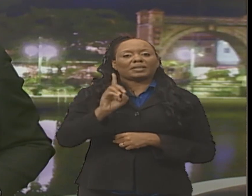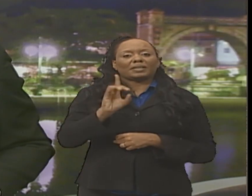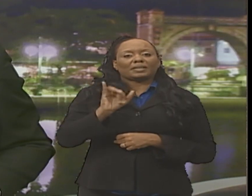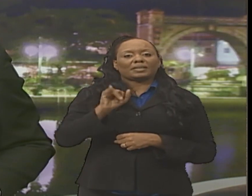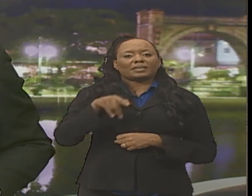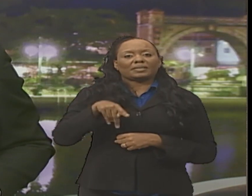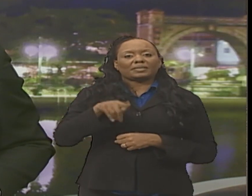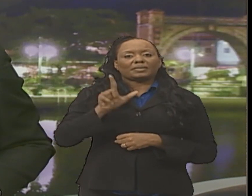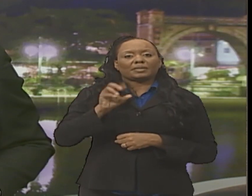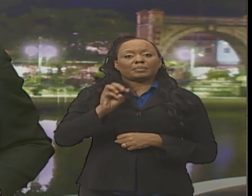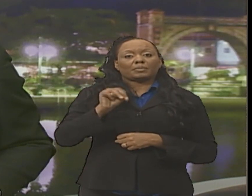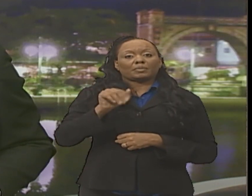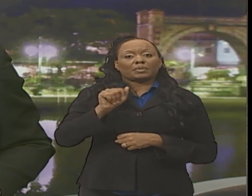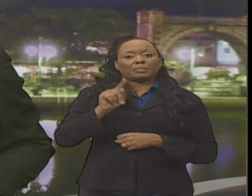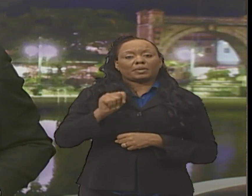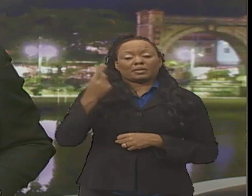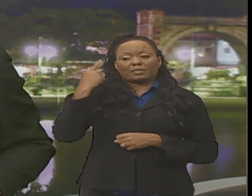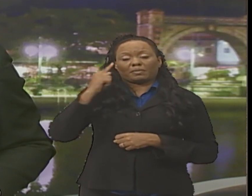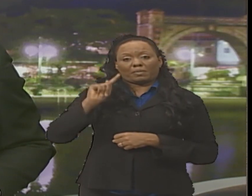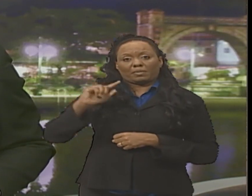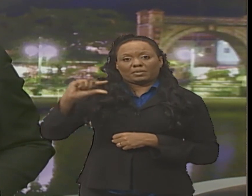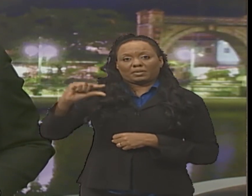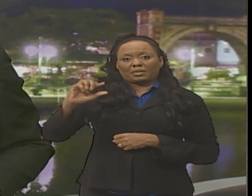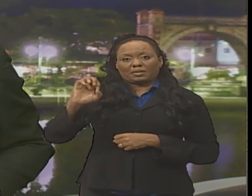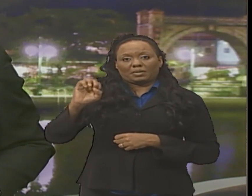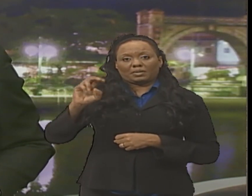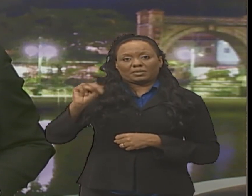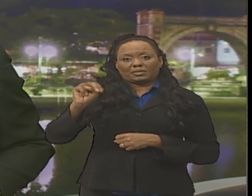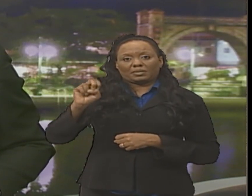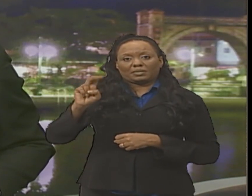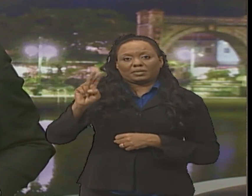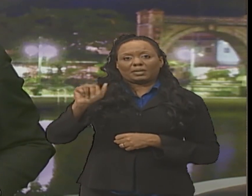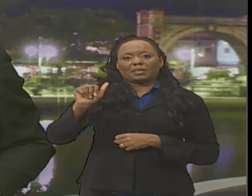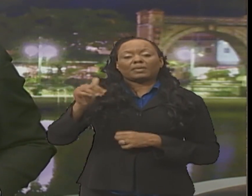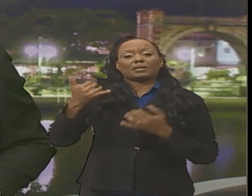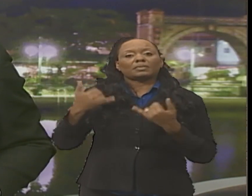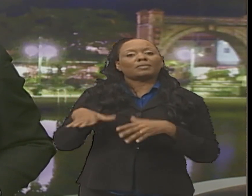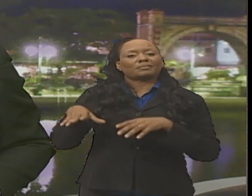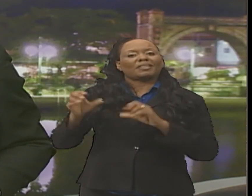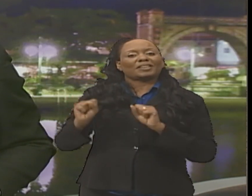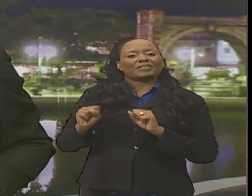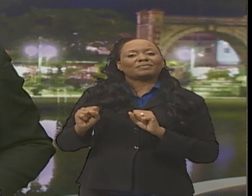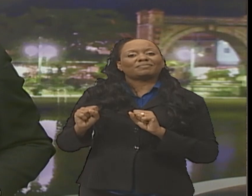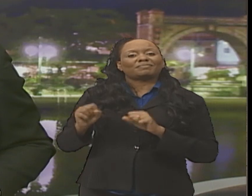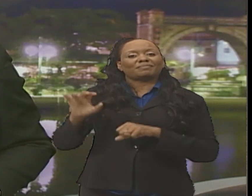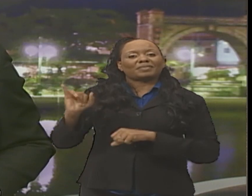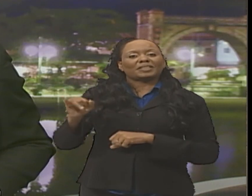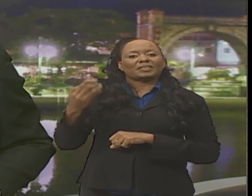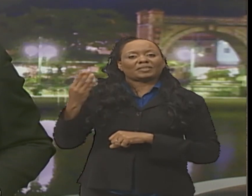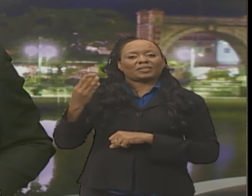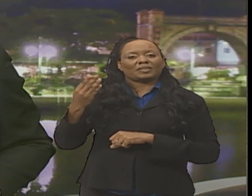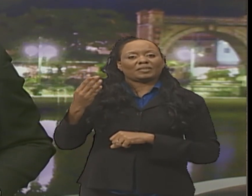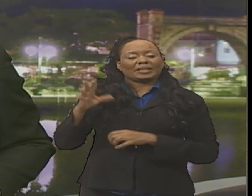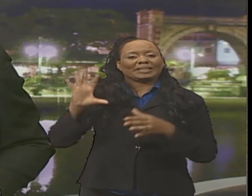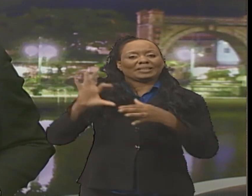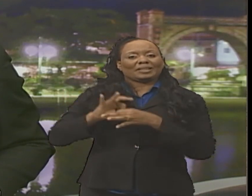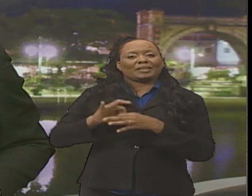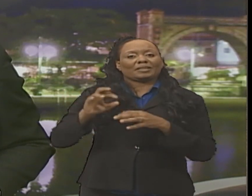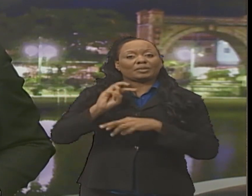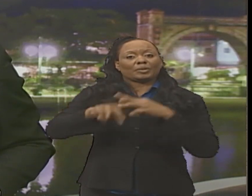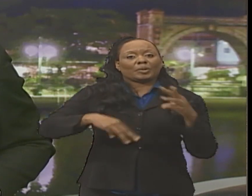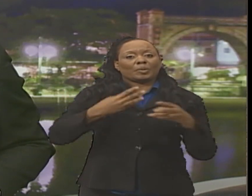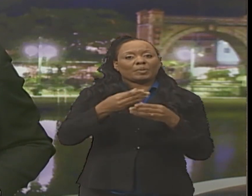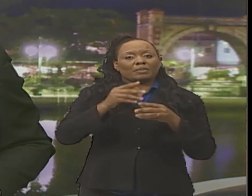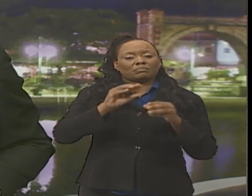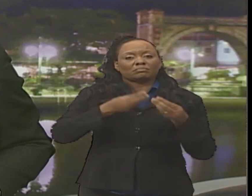in Geneva, Chad Blackman, has taken up his post as a permanent representative to the World Trade Organization, the United Nations,